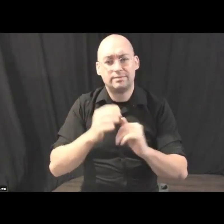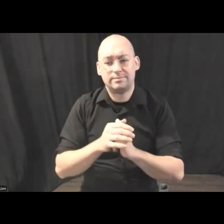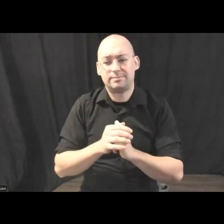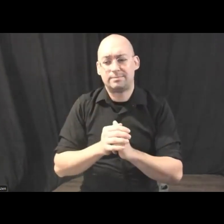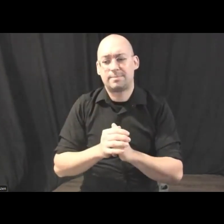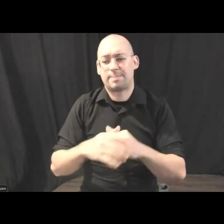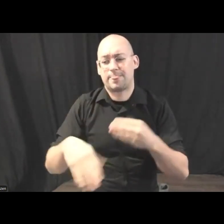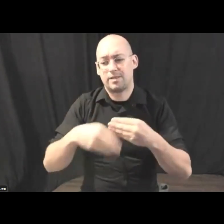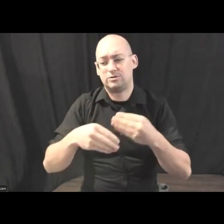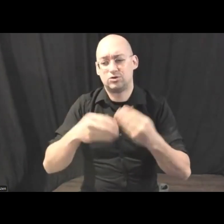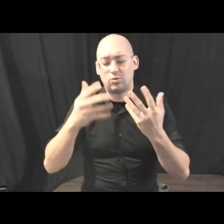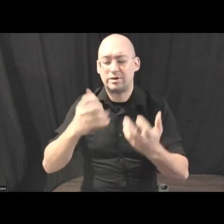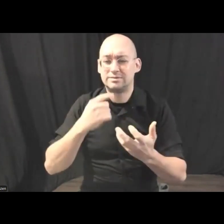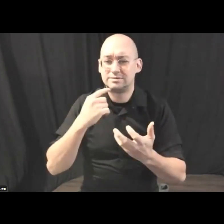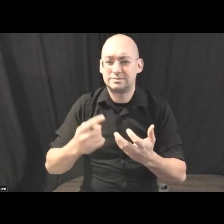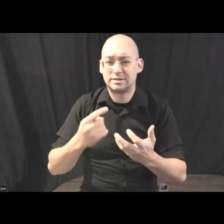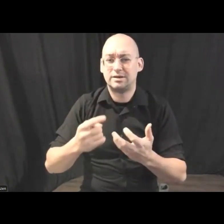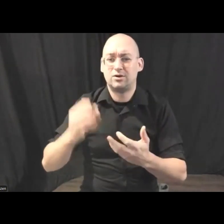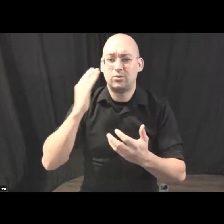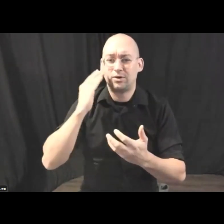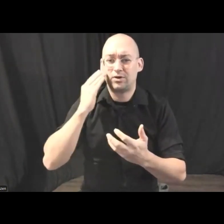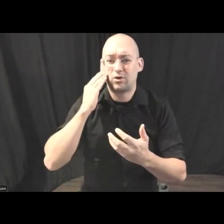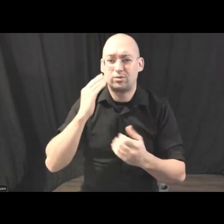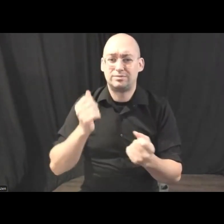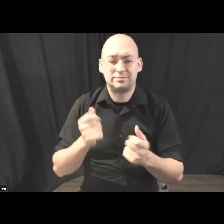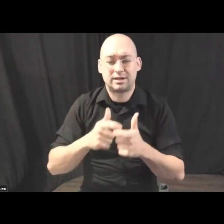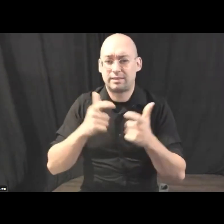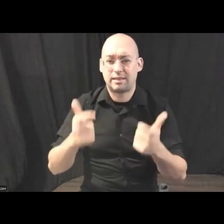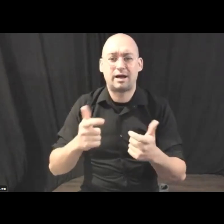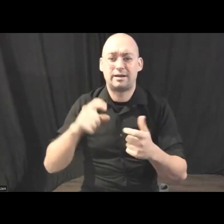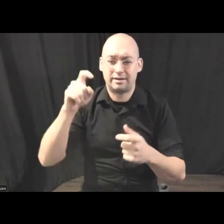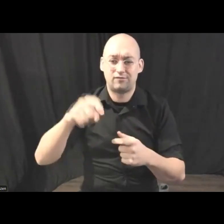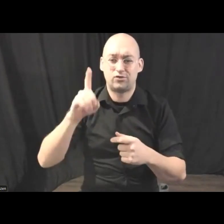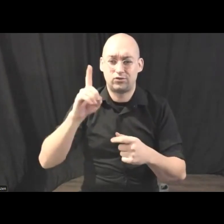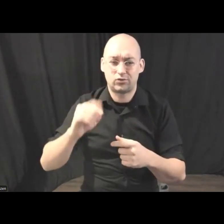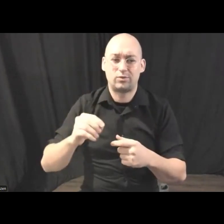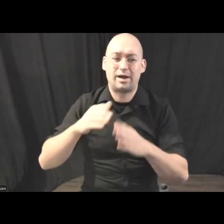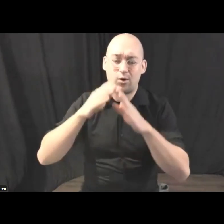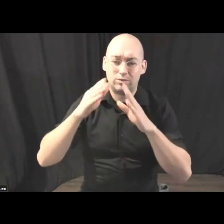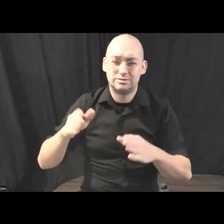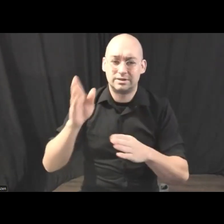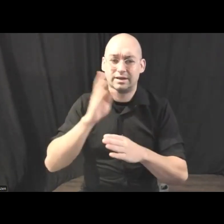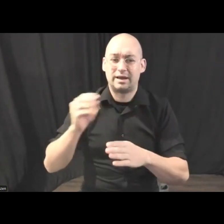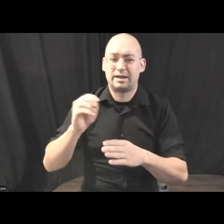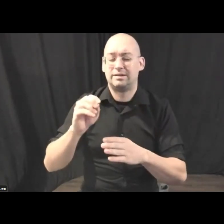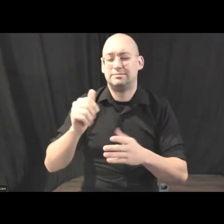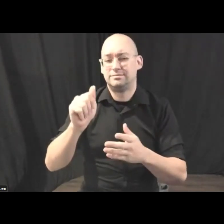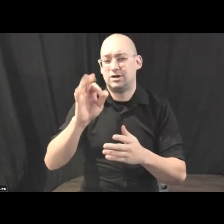want to say, we know that there's so much more to do on housing and affordable housing, and we knew that before